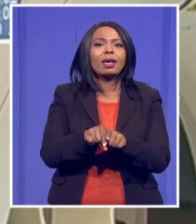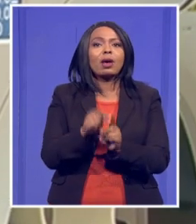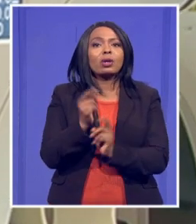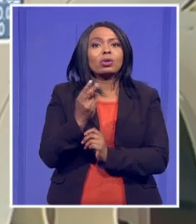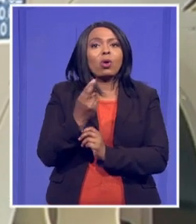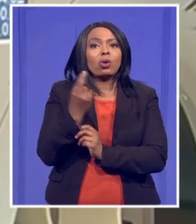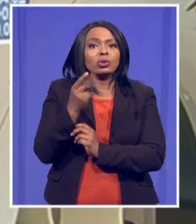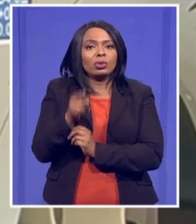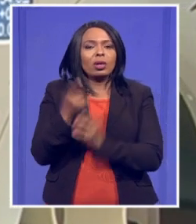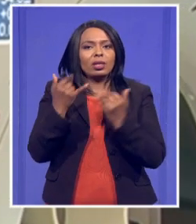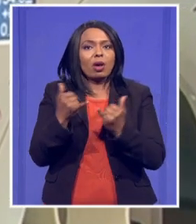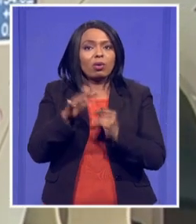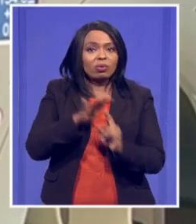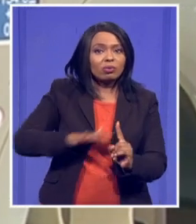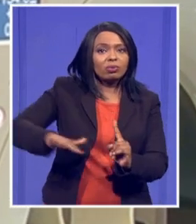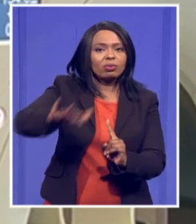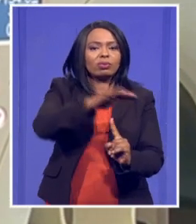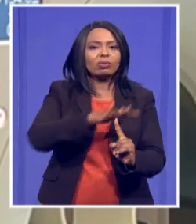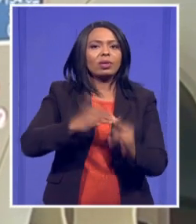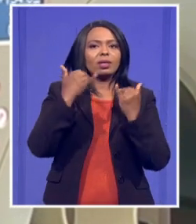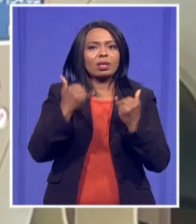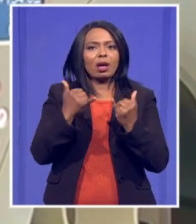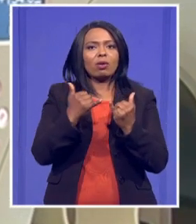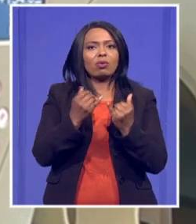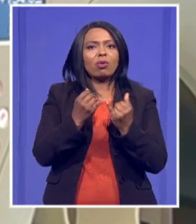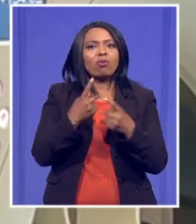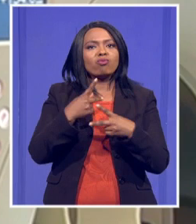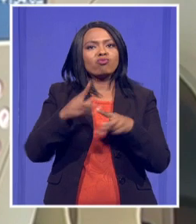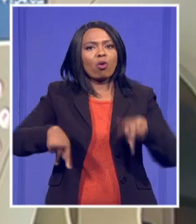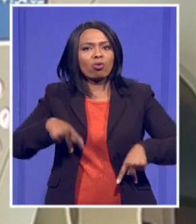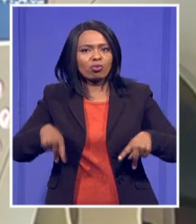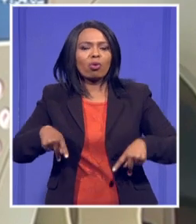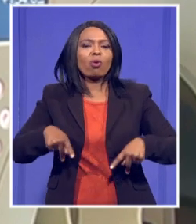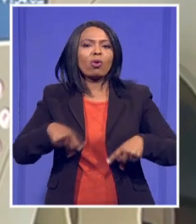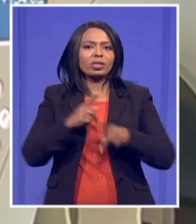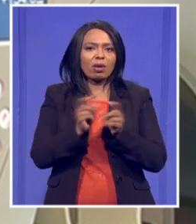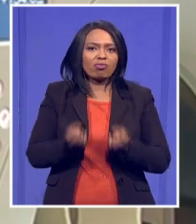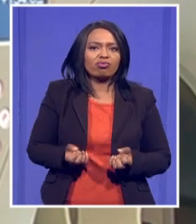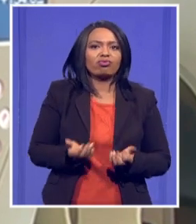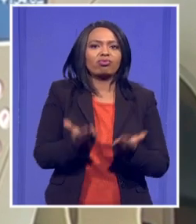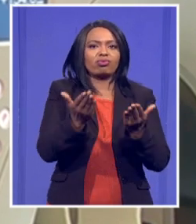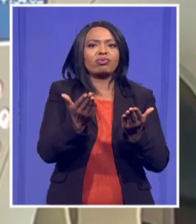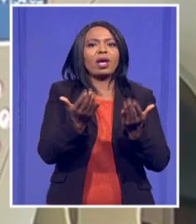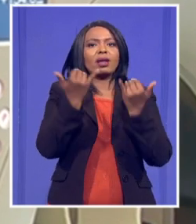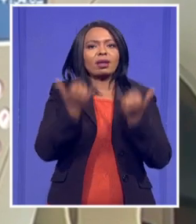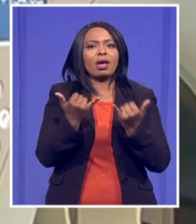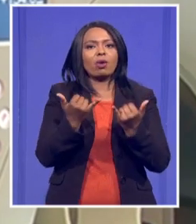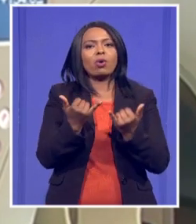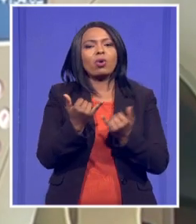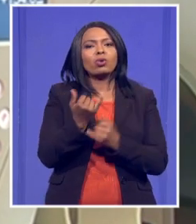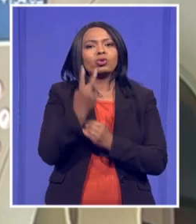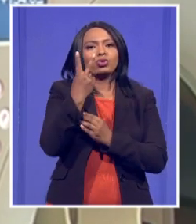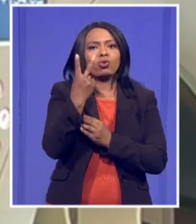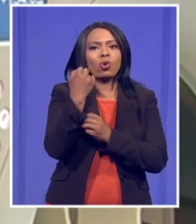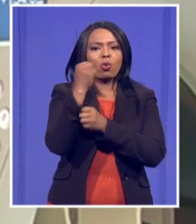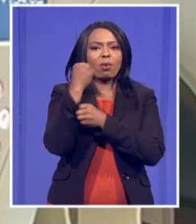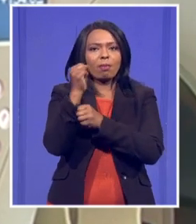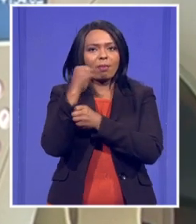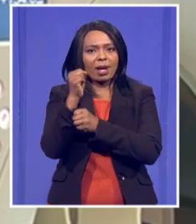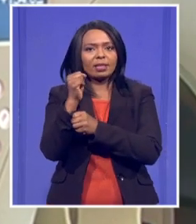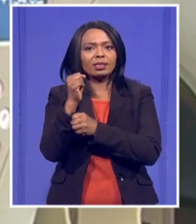this facility, we have procured and we will be commissioning today two equipment